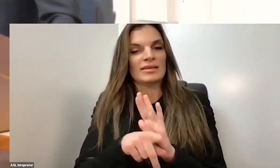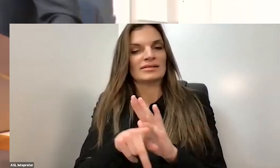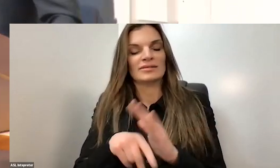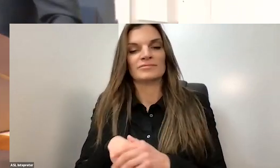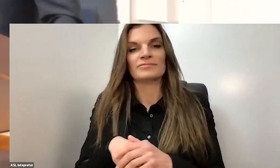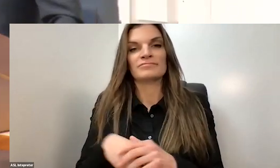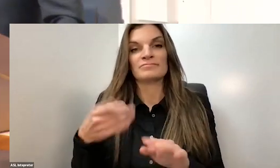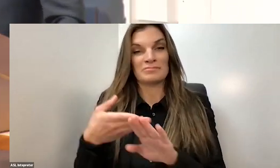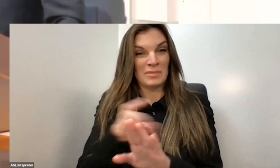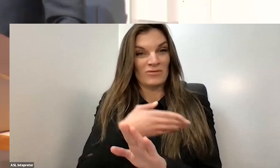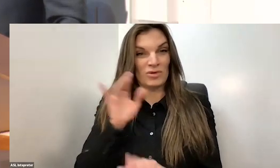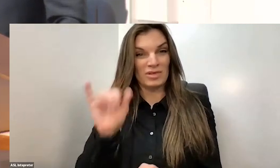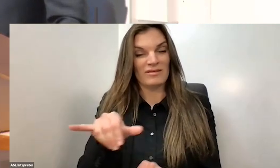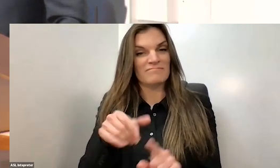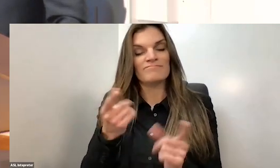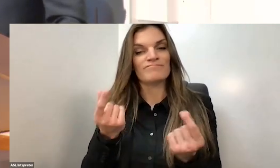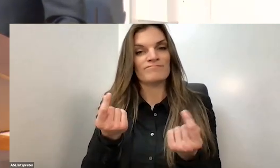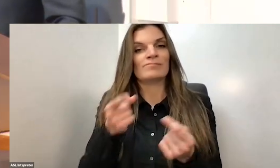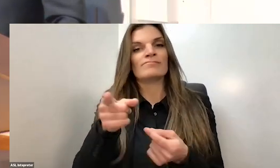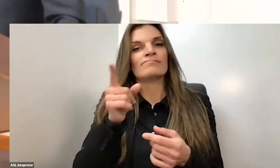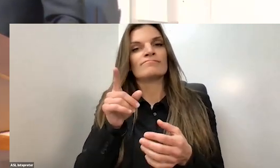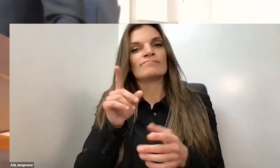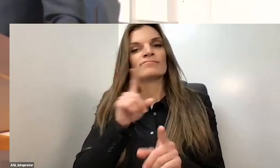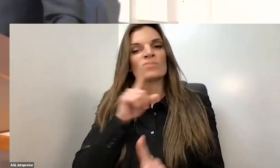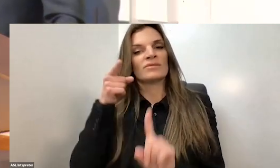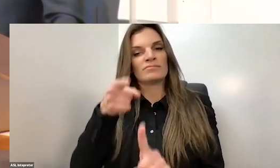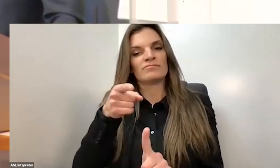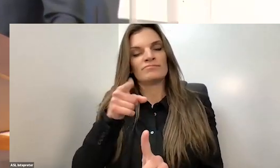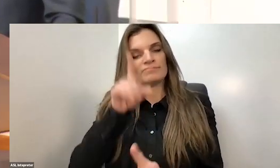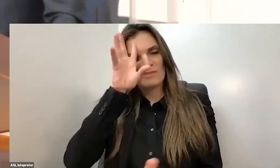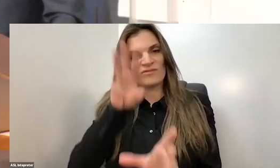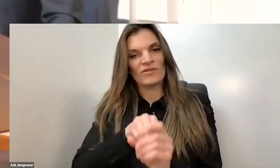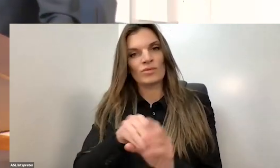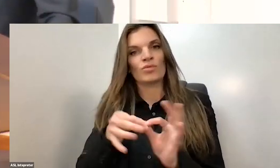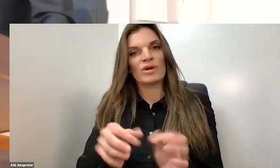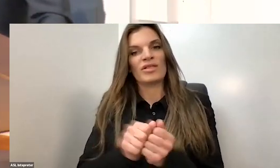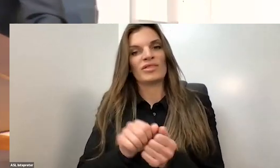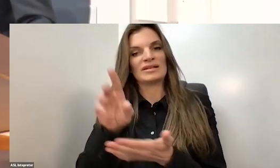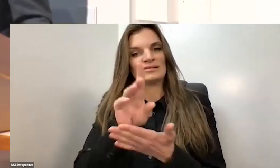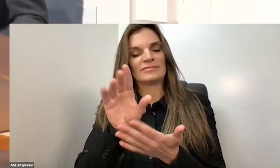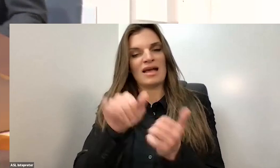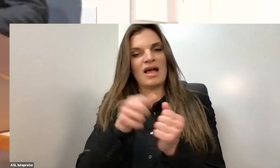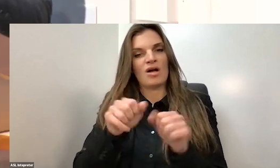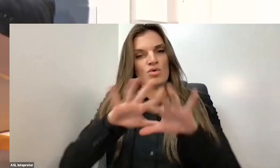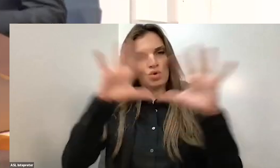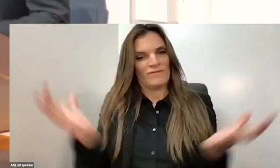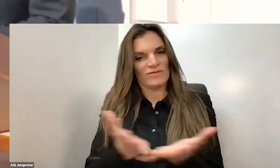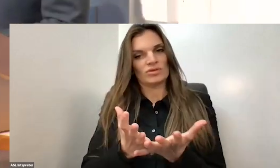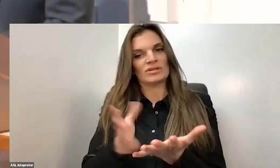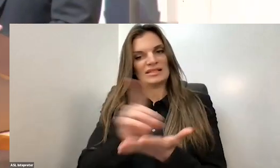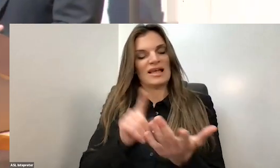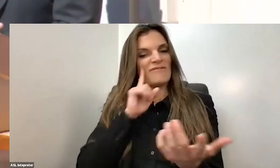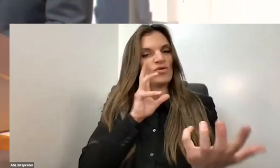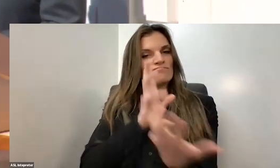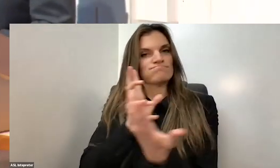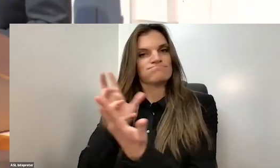to that, he focused on a universal design approach, integrating accessibility into at-scale